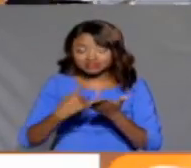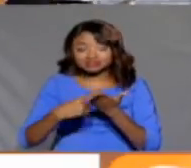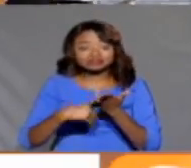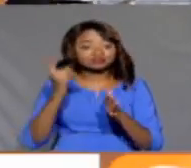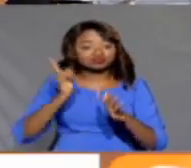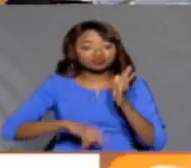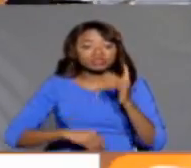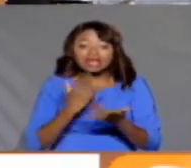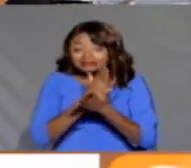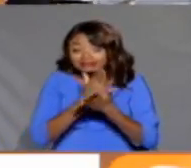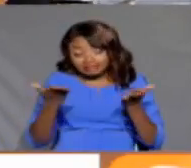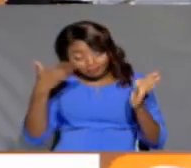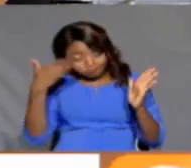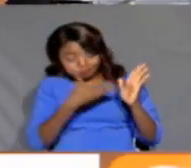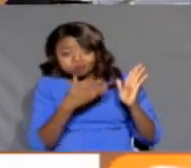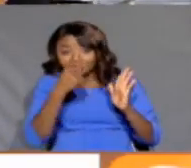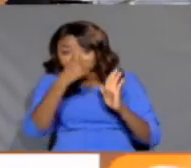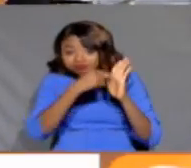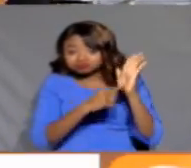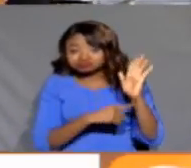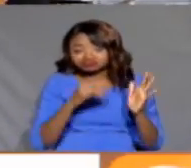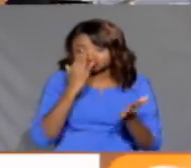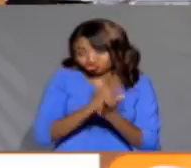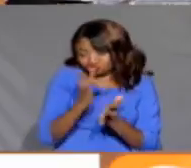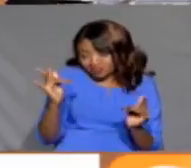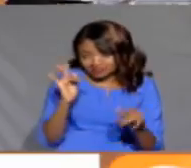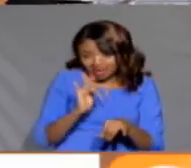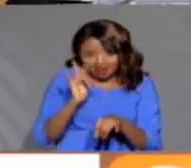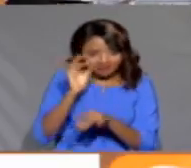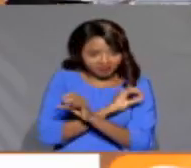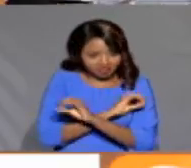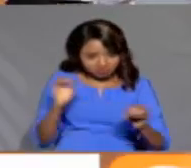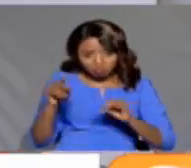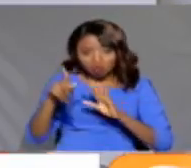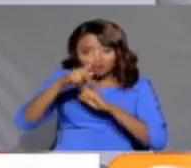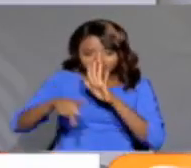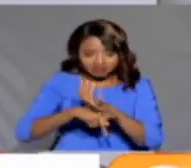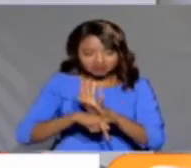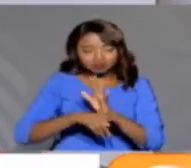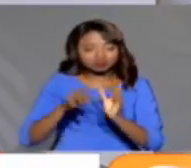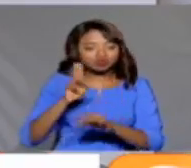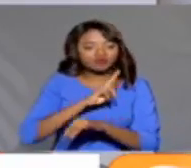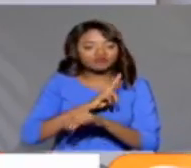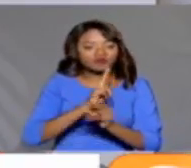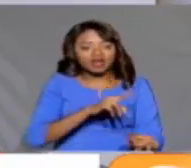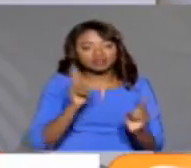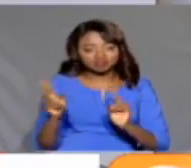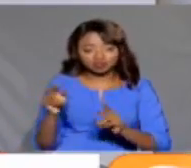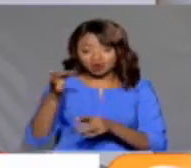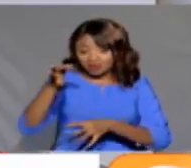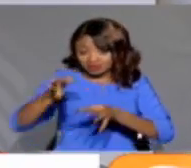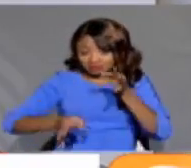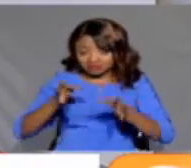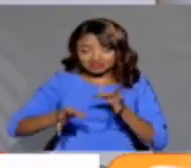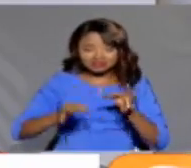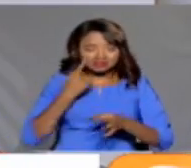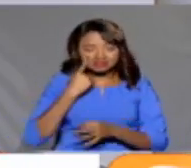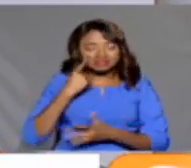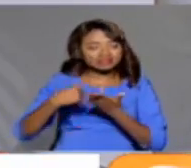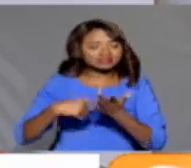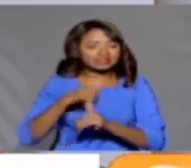of the contents of it, that does it interfere with the principles of natural justice? For example, the presumption of innocence. You know, he talks